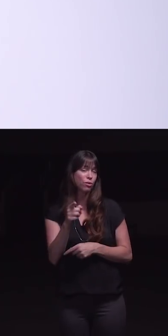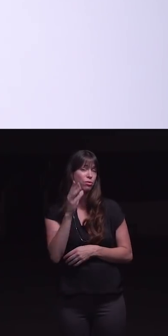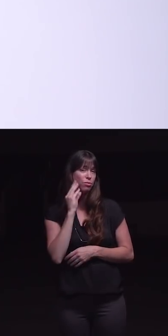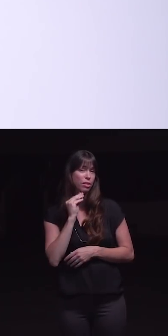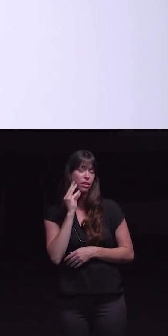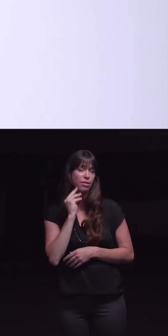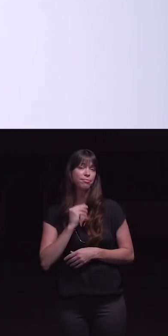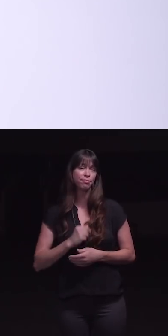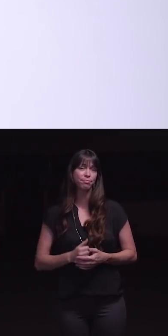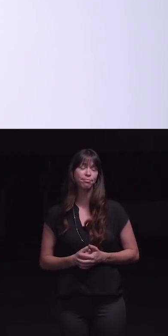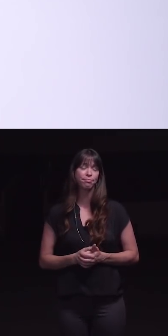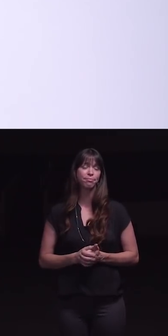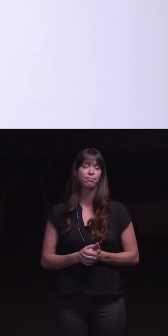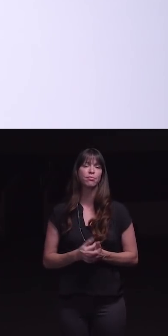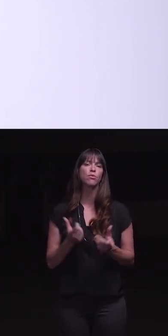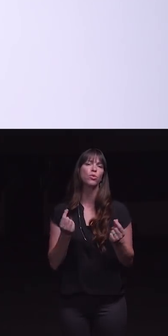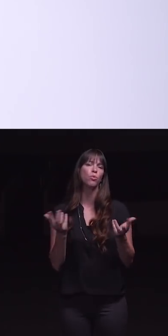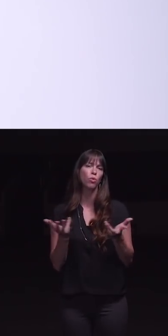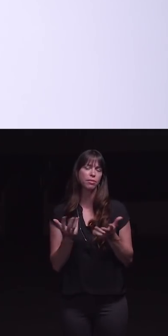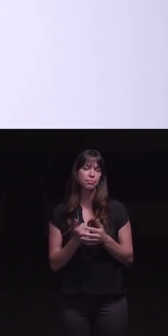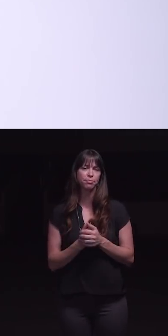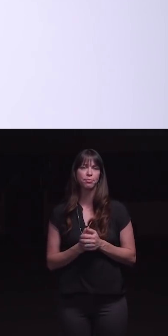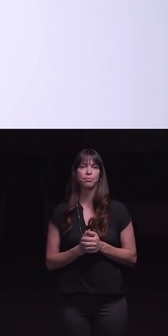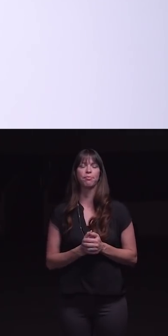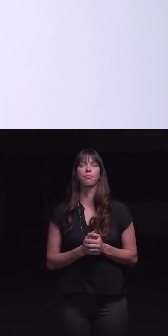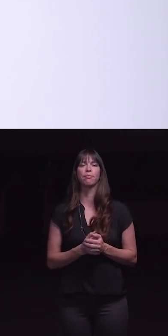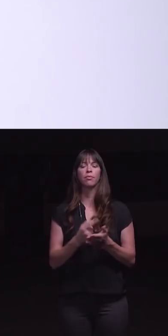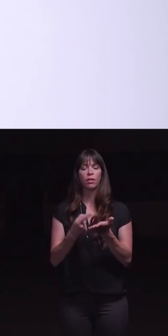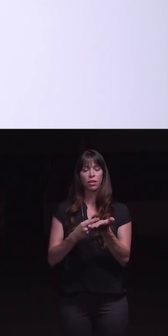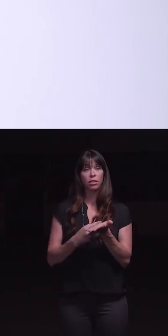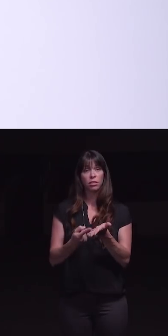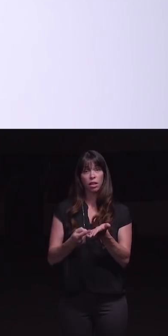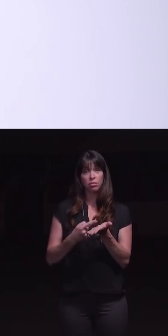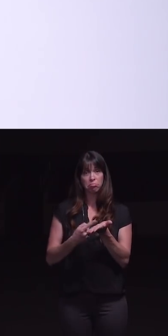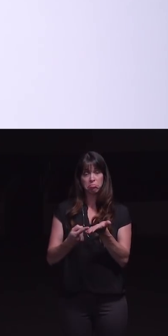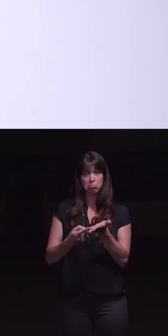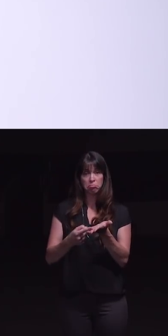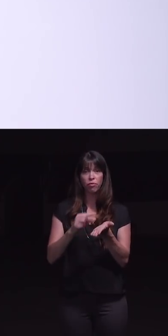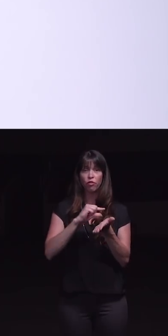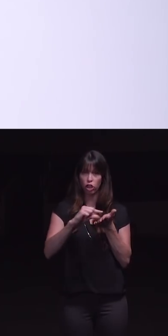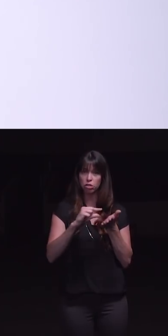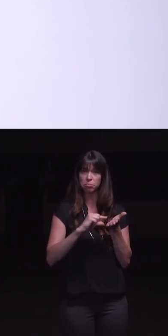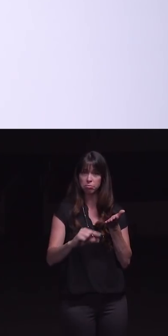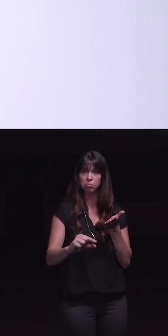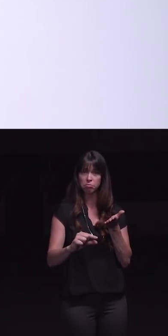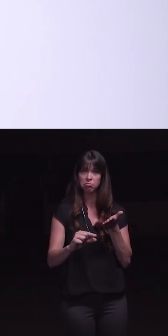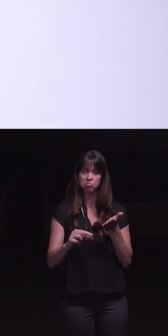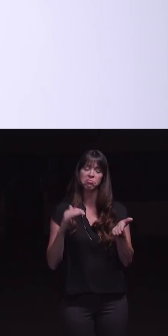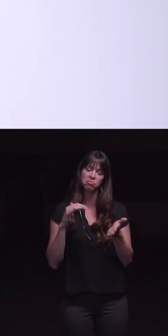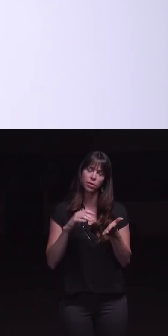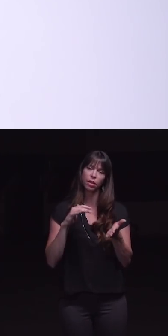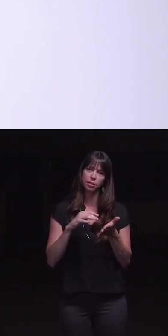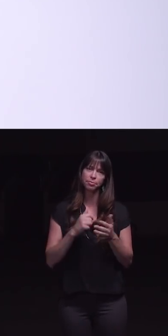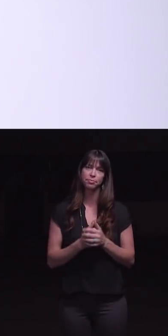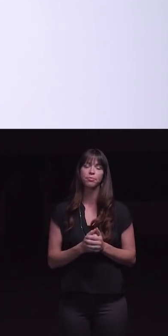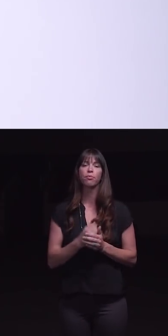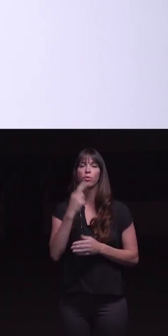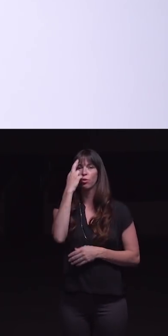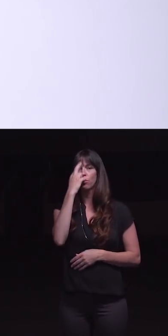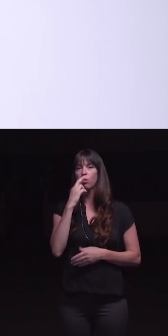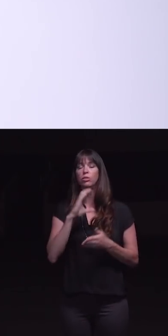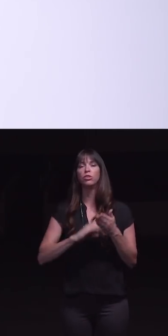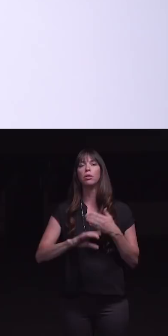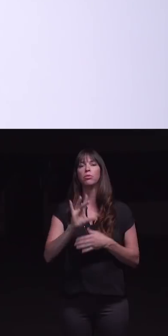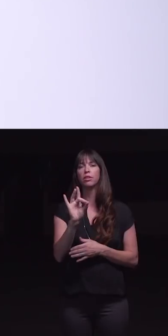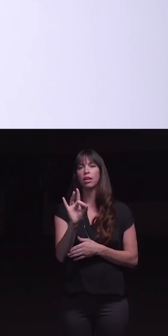experienced. So what I want to do is lay a verse on the table. And we're just going to do a couple of laps around the verse. It comes from